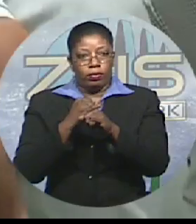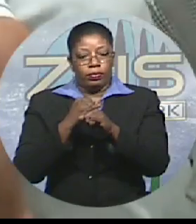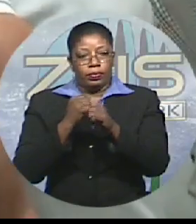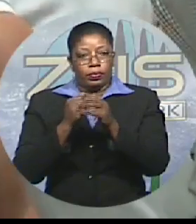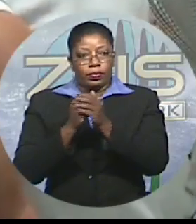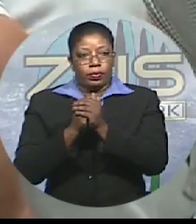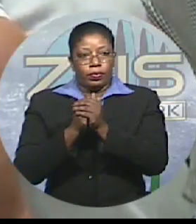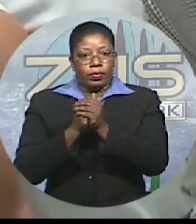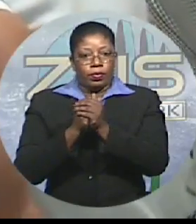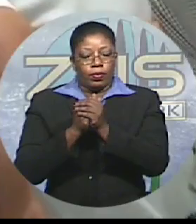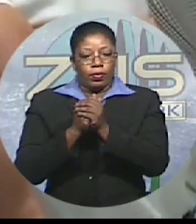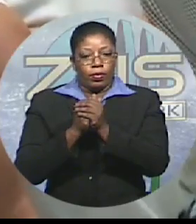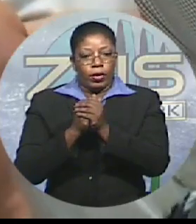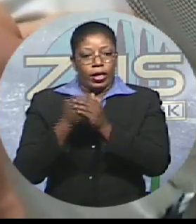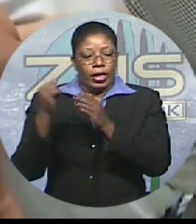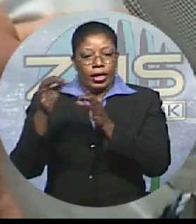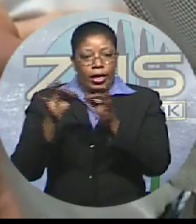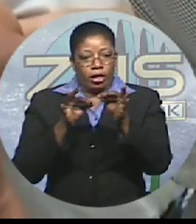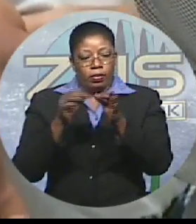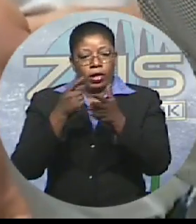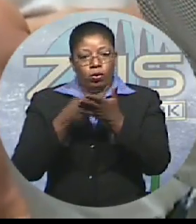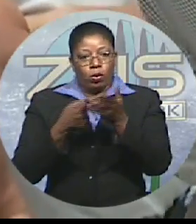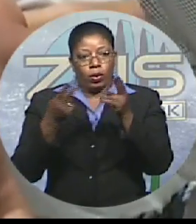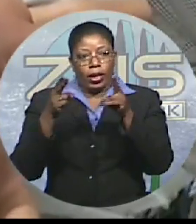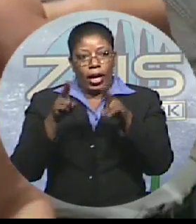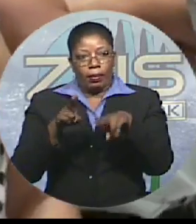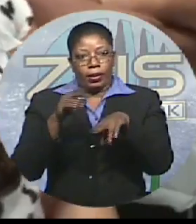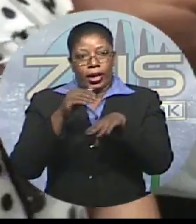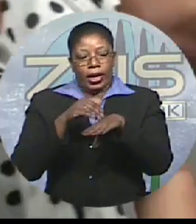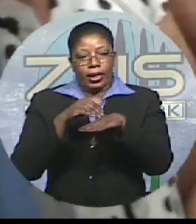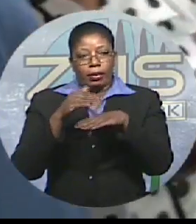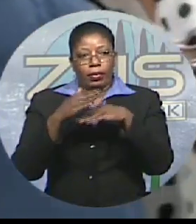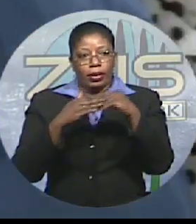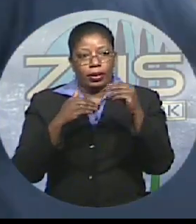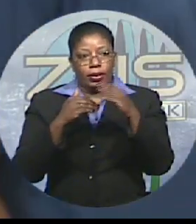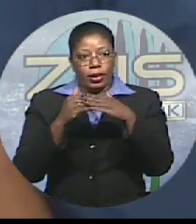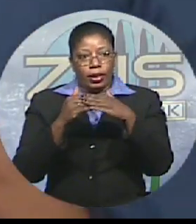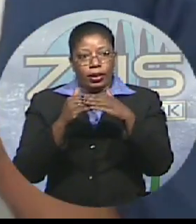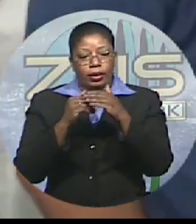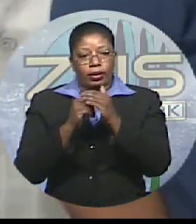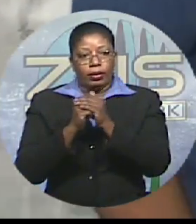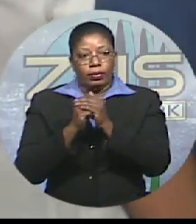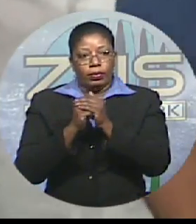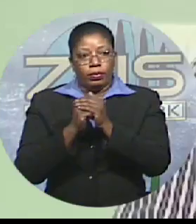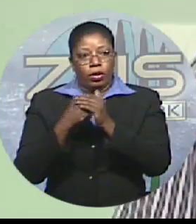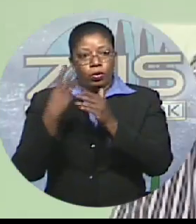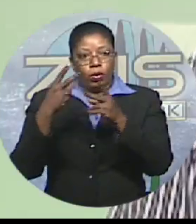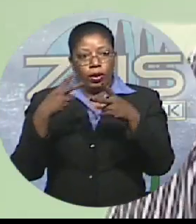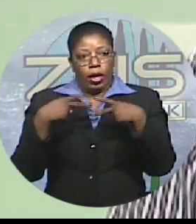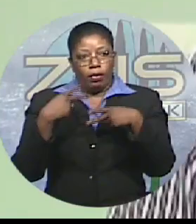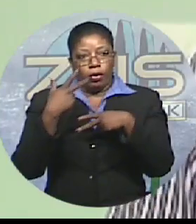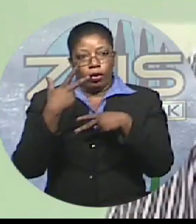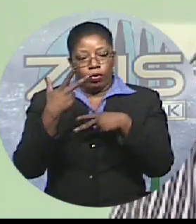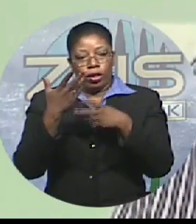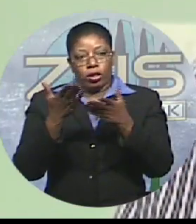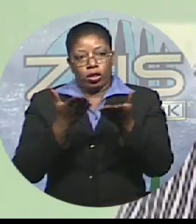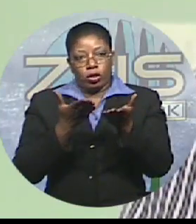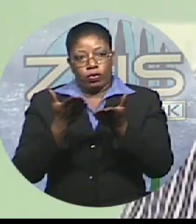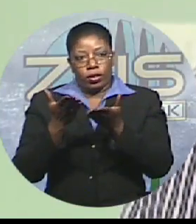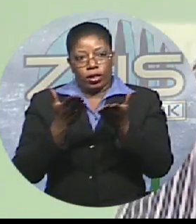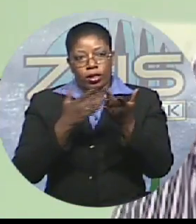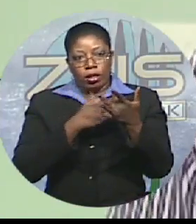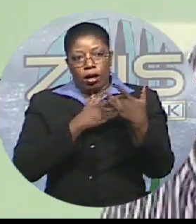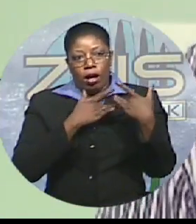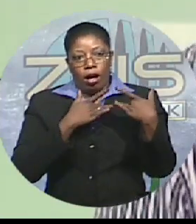overseas. Dr. Brown explains what will take place at the facility. We will offer 3 sets of services: